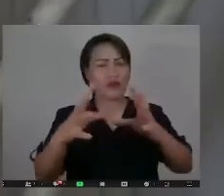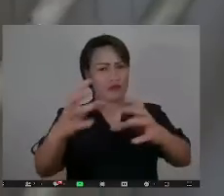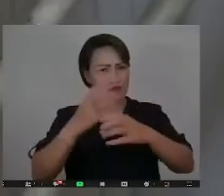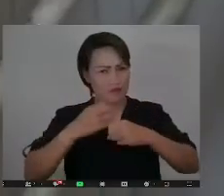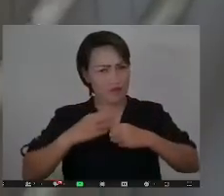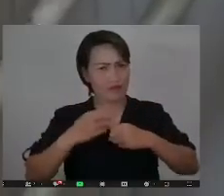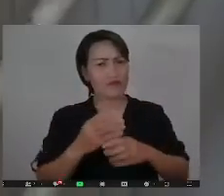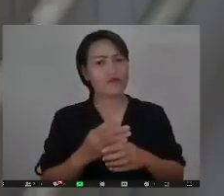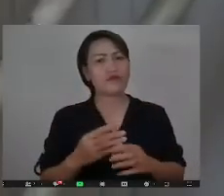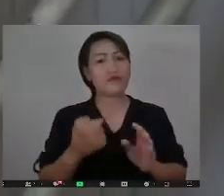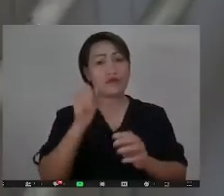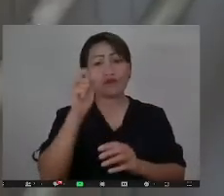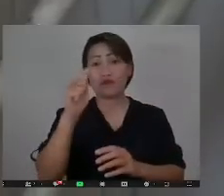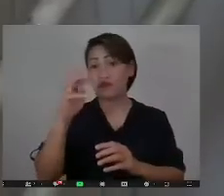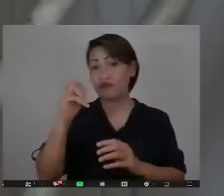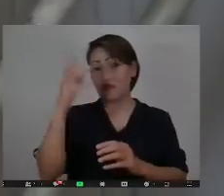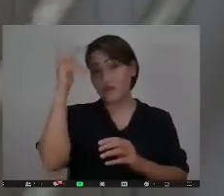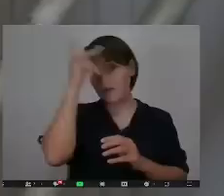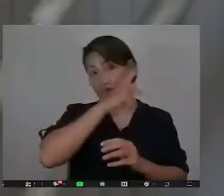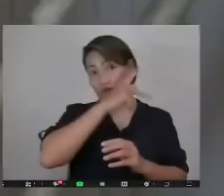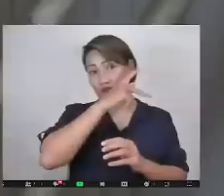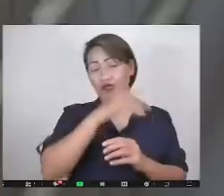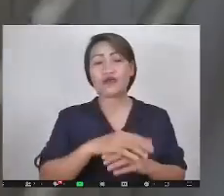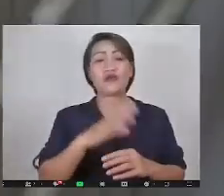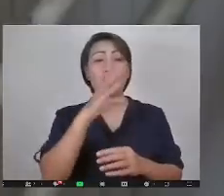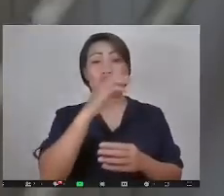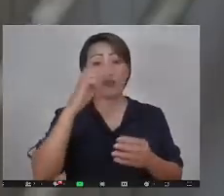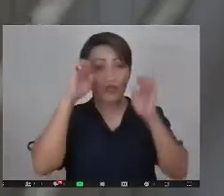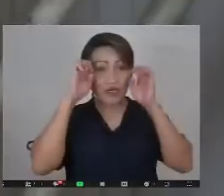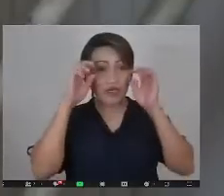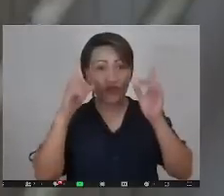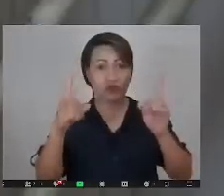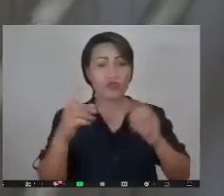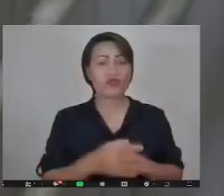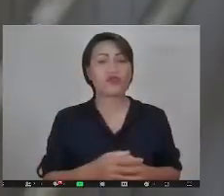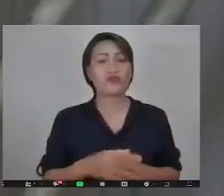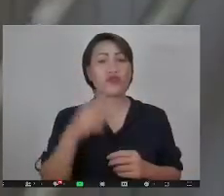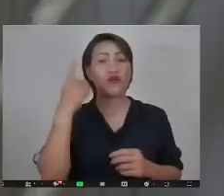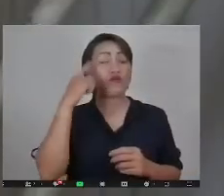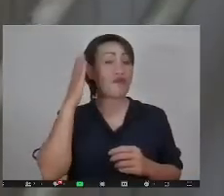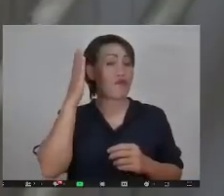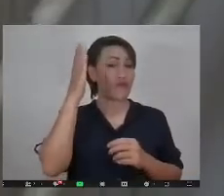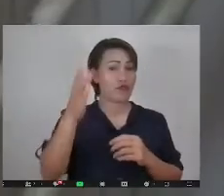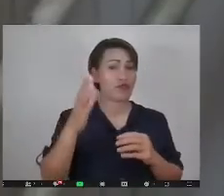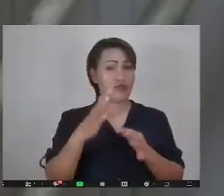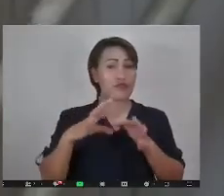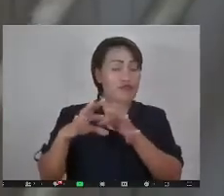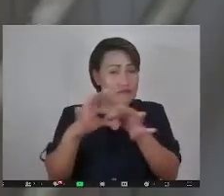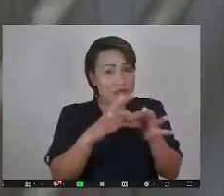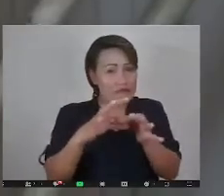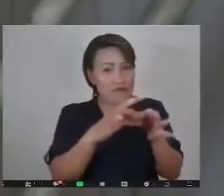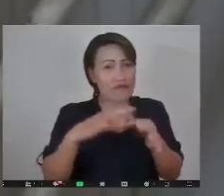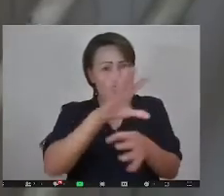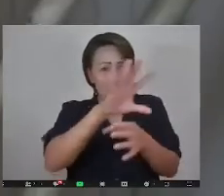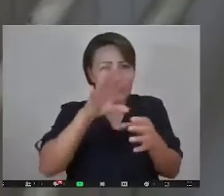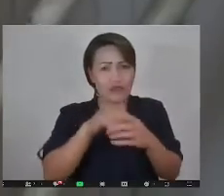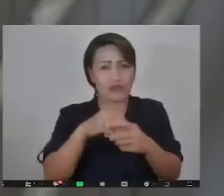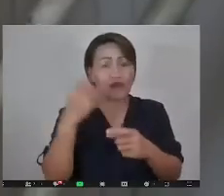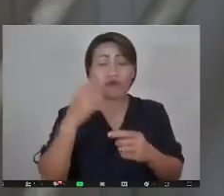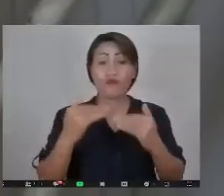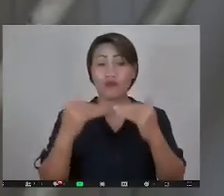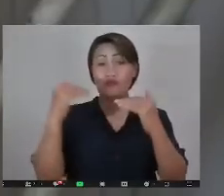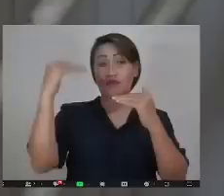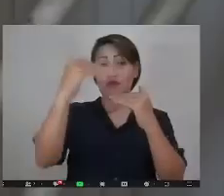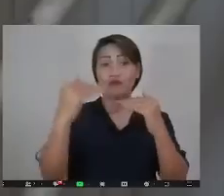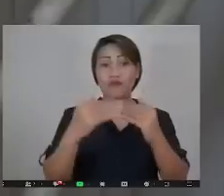knowledge. The STEM education of the future brings together our advanced understanding of how people